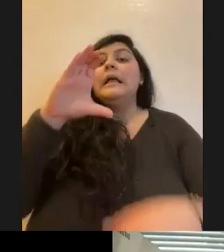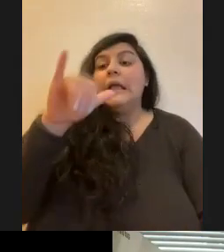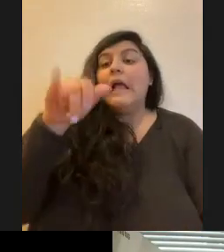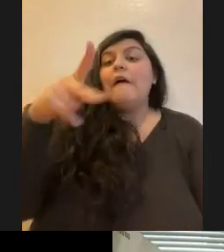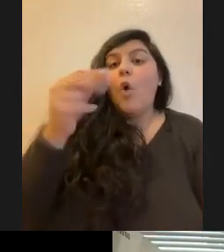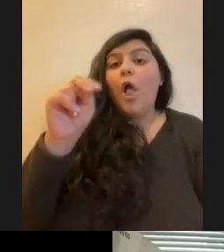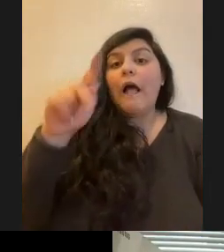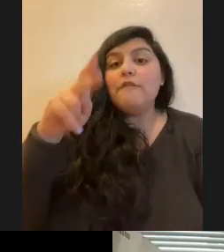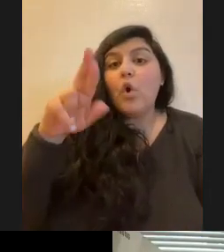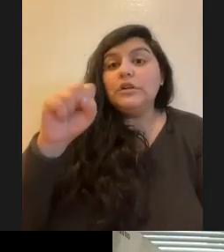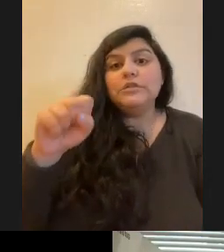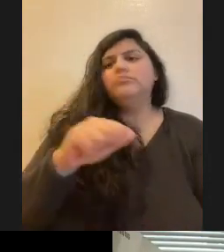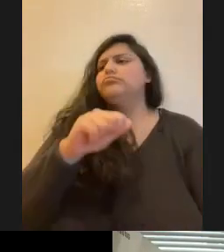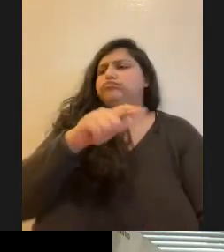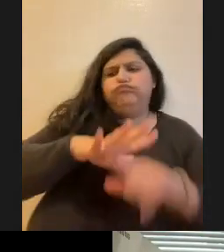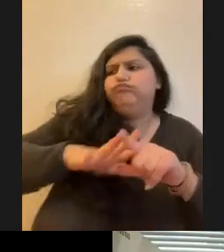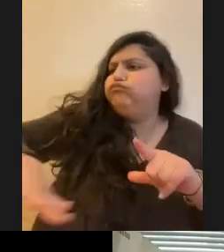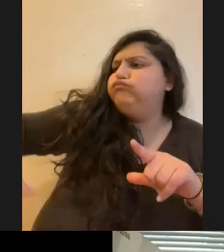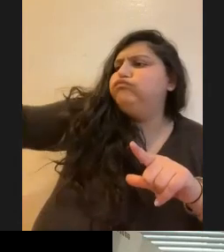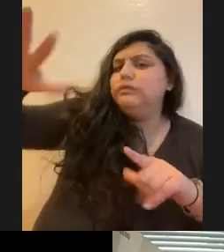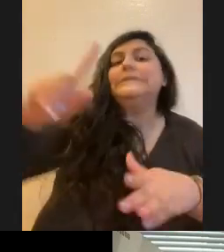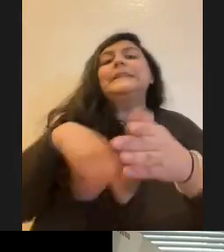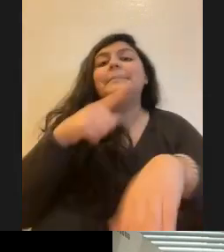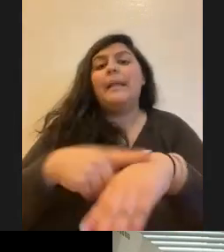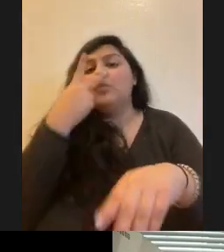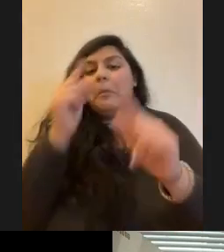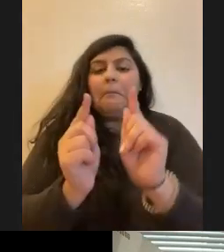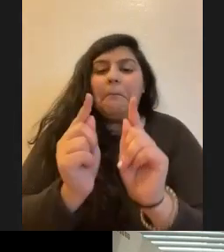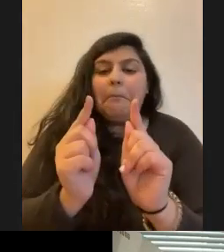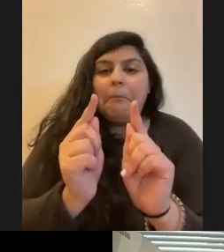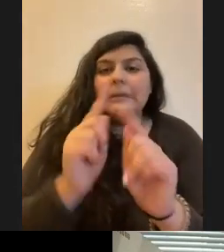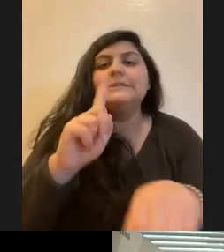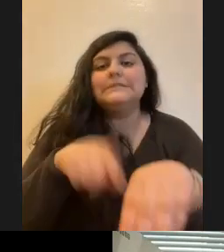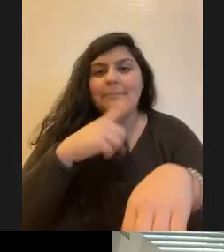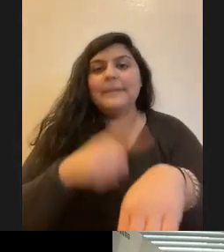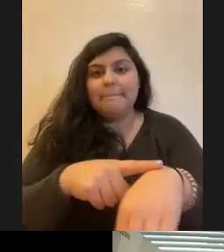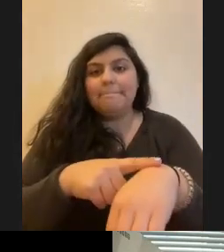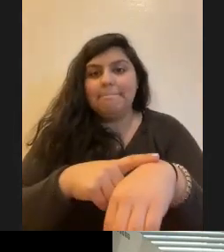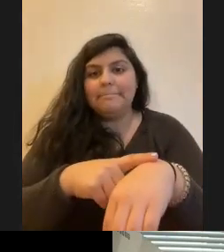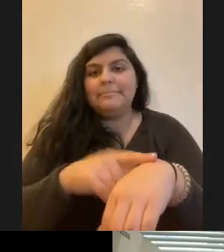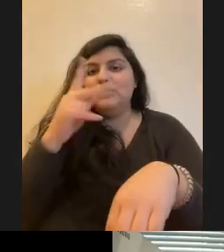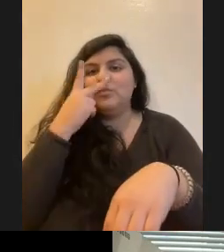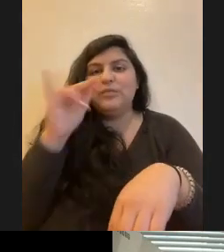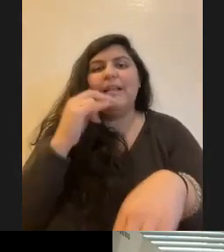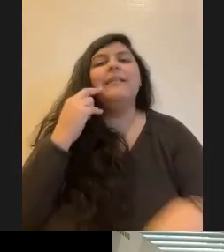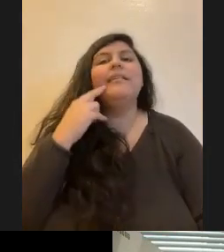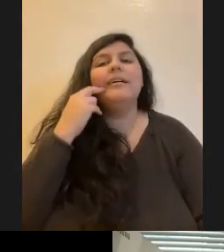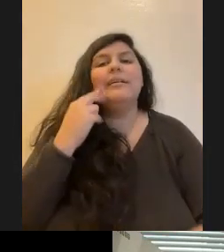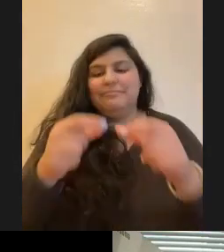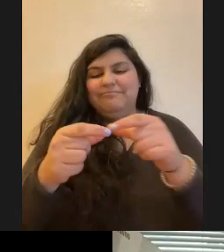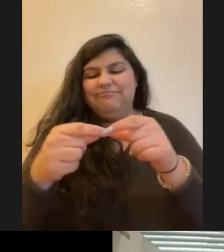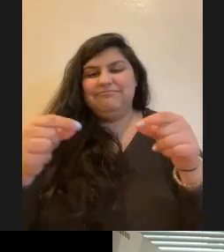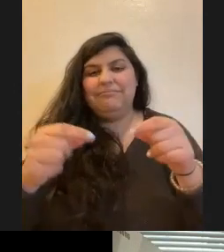over the place. Sometimes they're like a little string of them that look like this big, like the size of like a gum container.